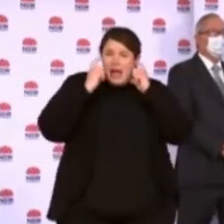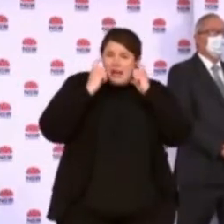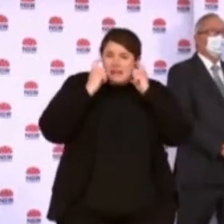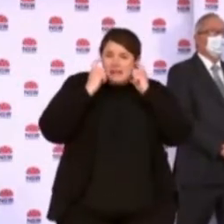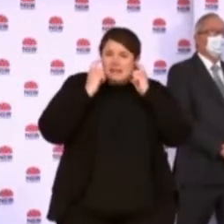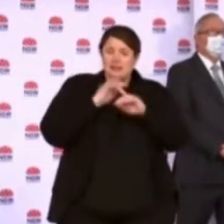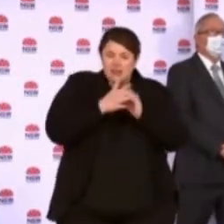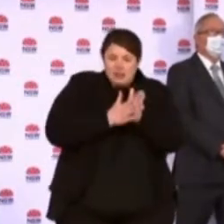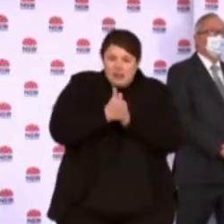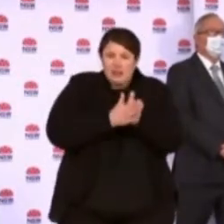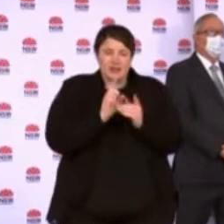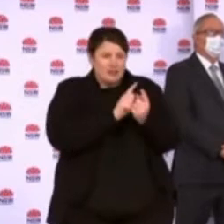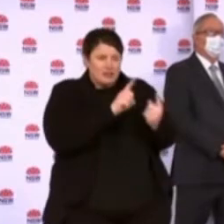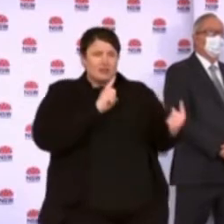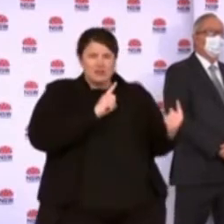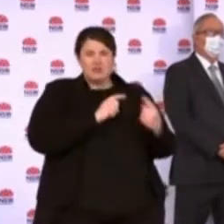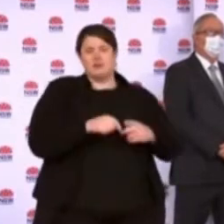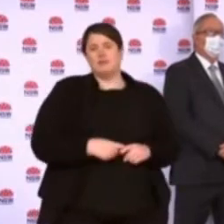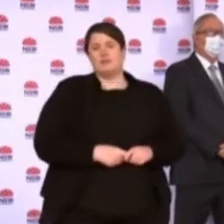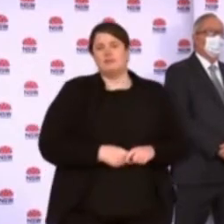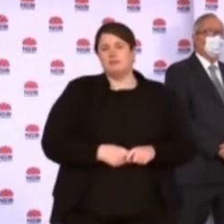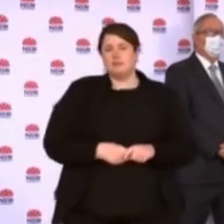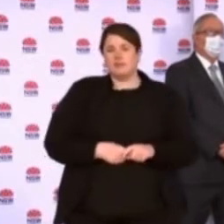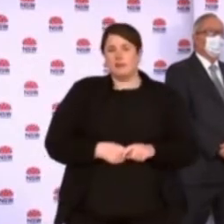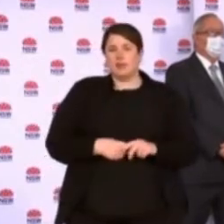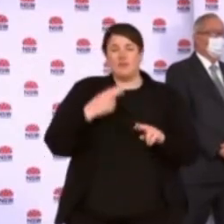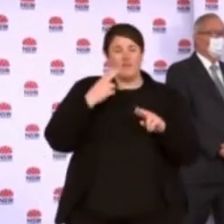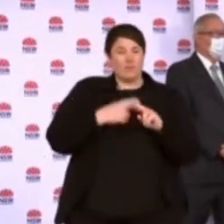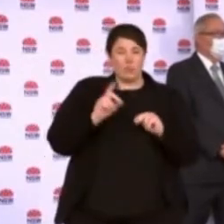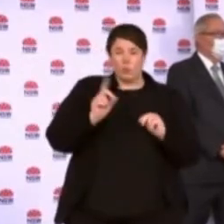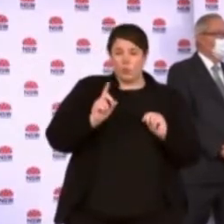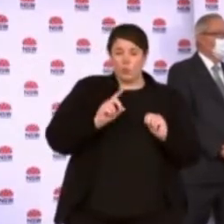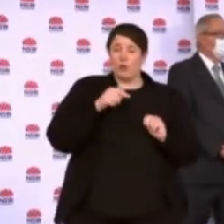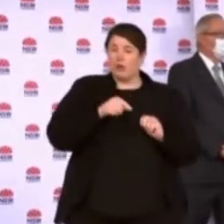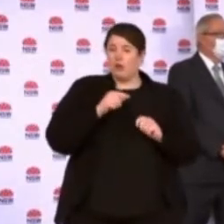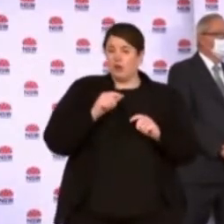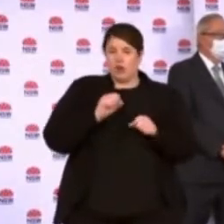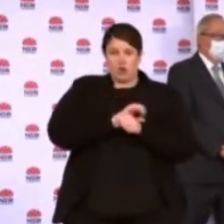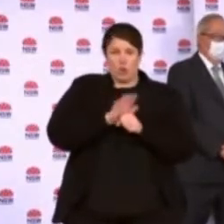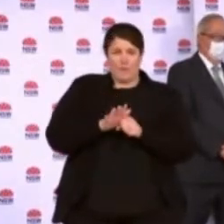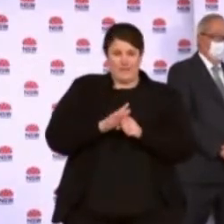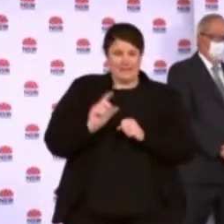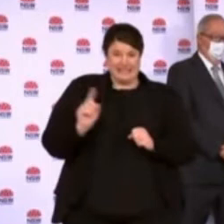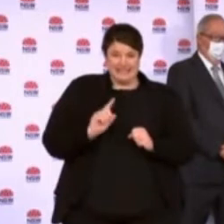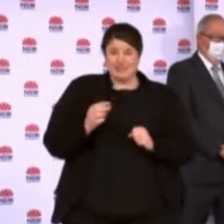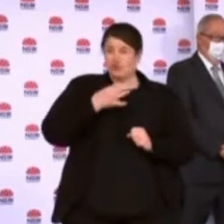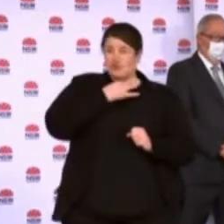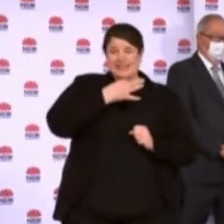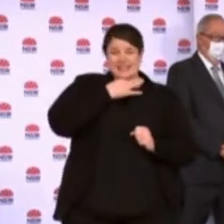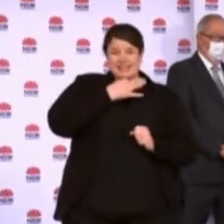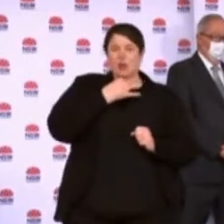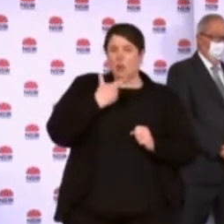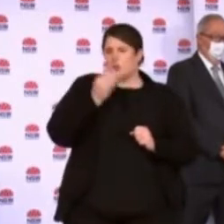and you keep that social distancing. In terms of the impact of COVID, let